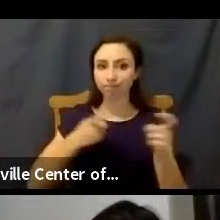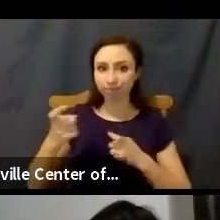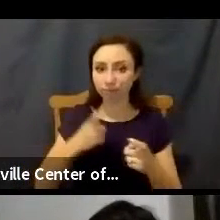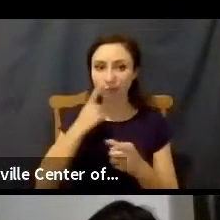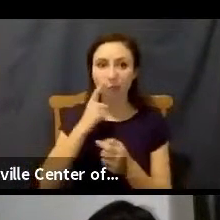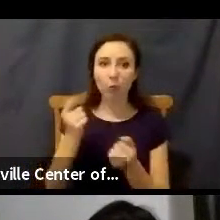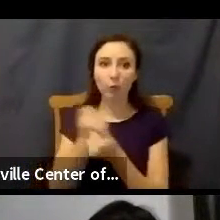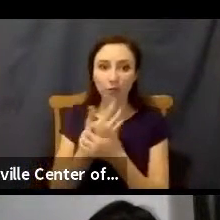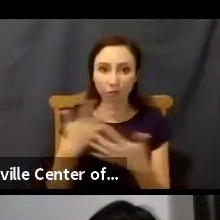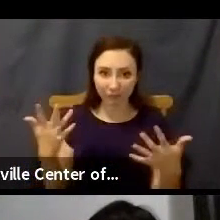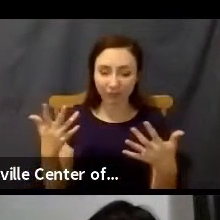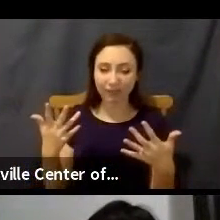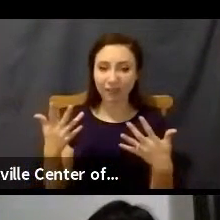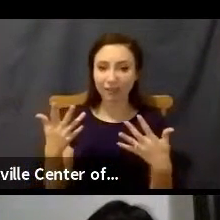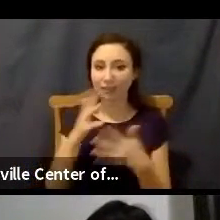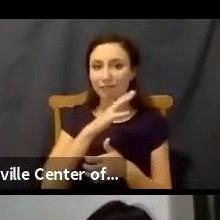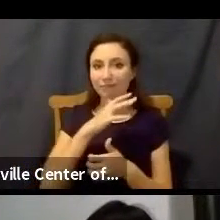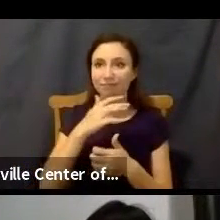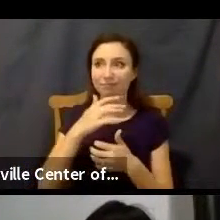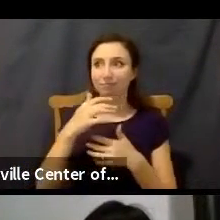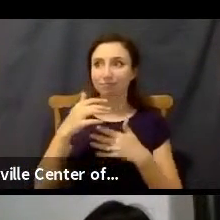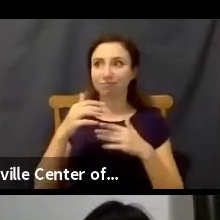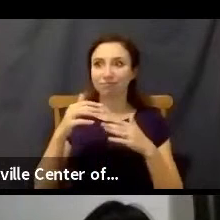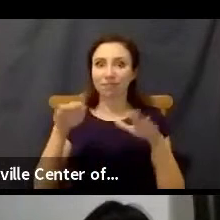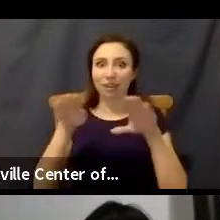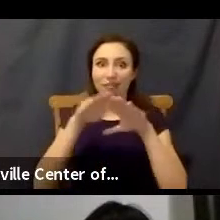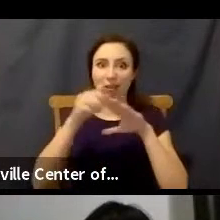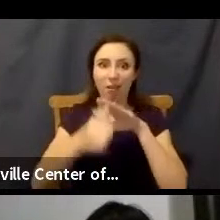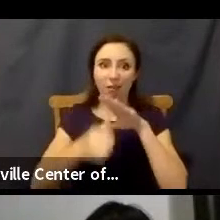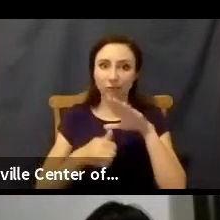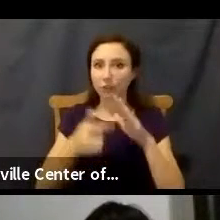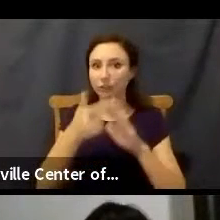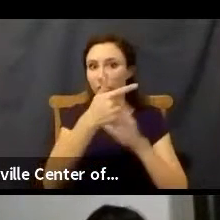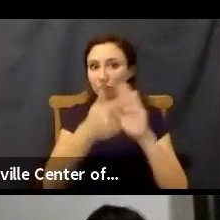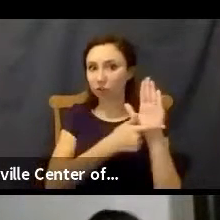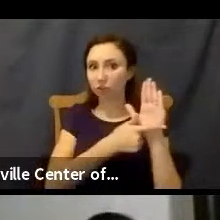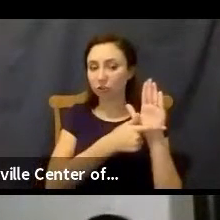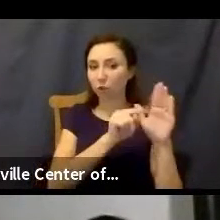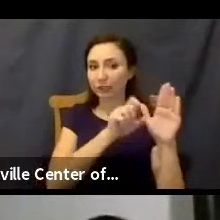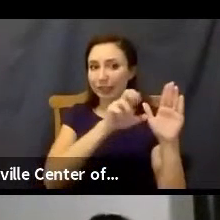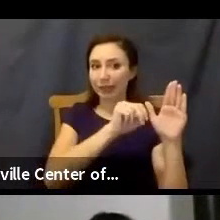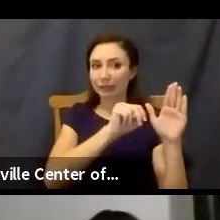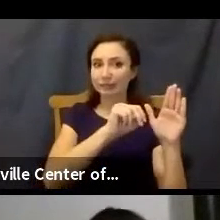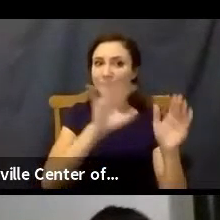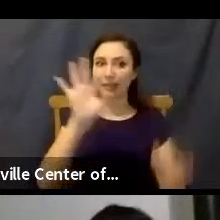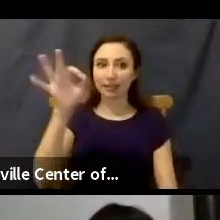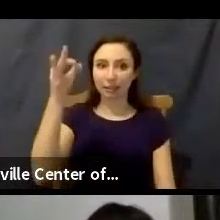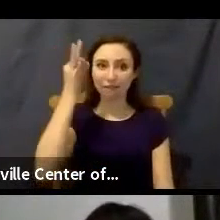only subordinate to the laws of the state of Tennessee, and of course, the federal government's laws.